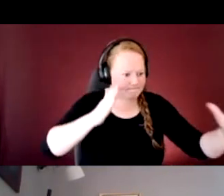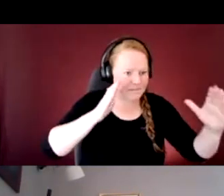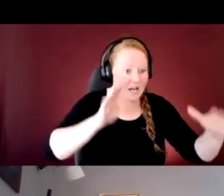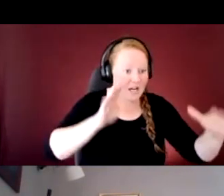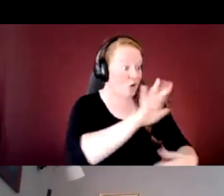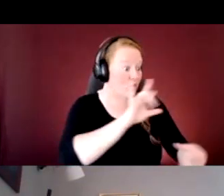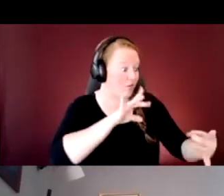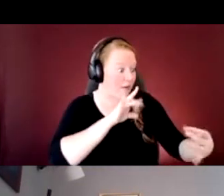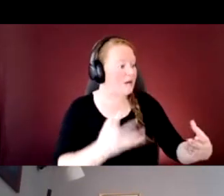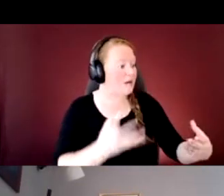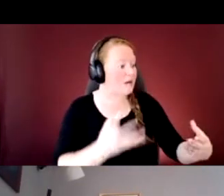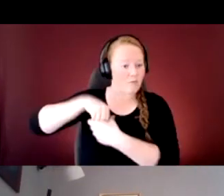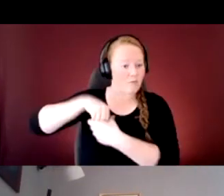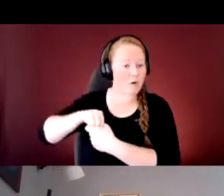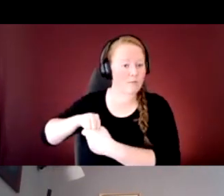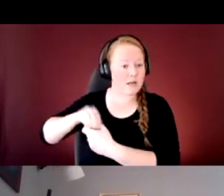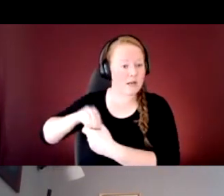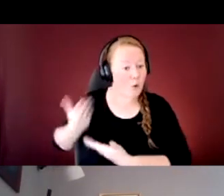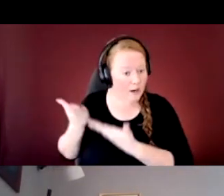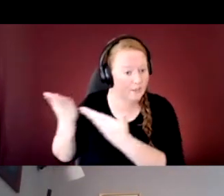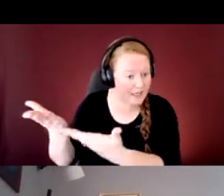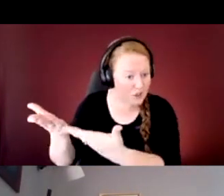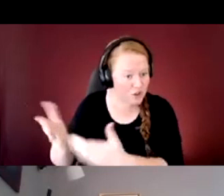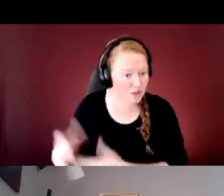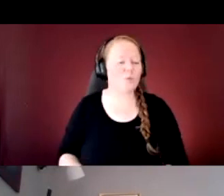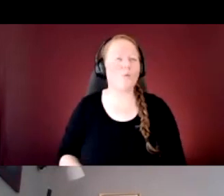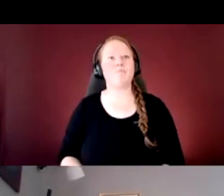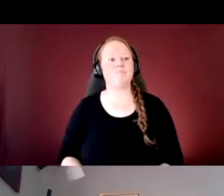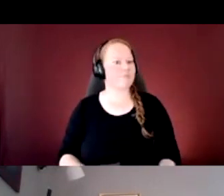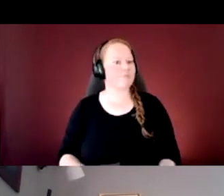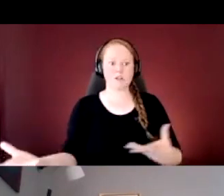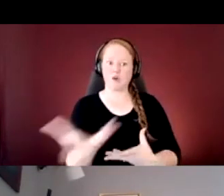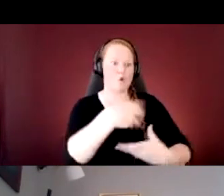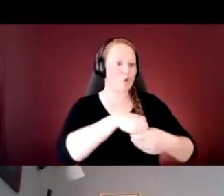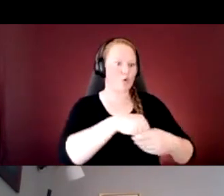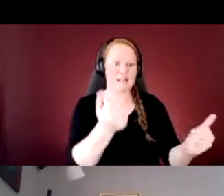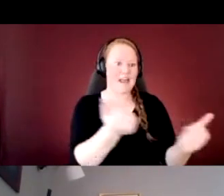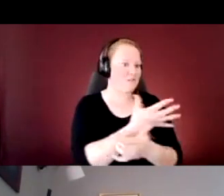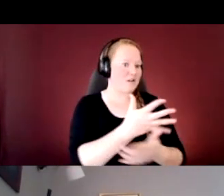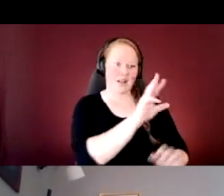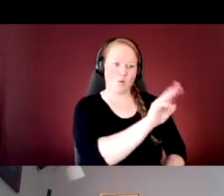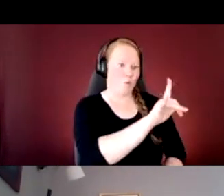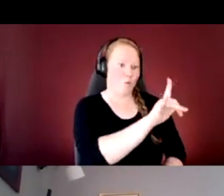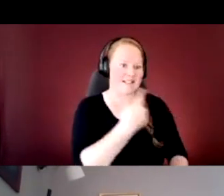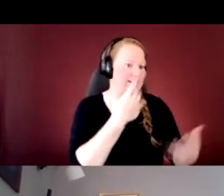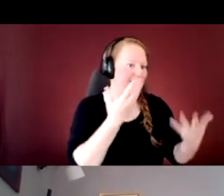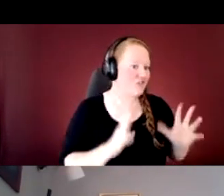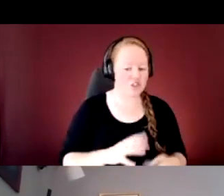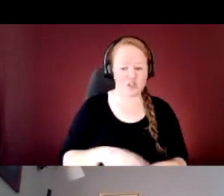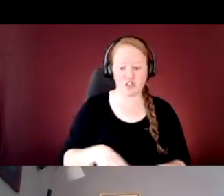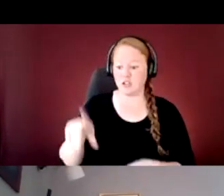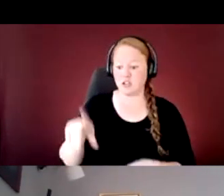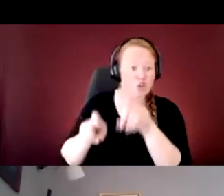into these recommendations. It includes all the things that Wally said: recent stimulus surveys, 211 requests for